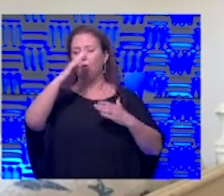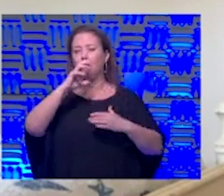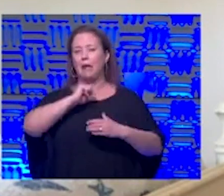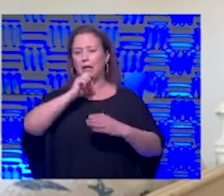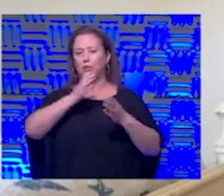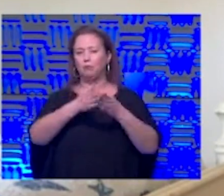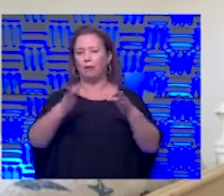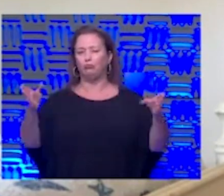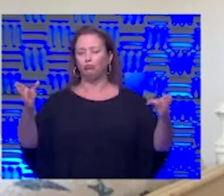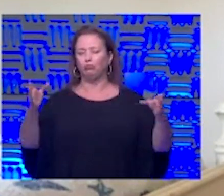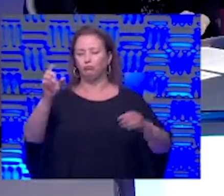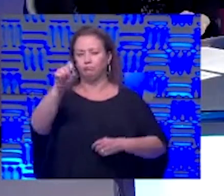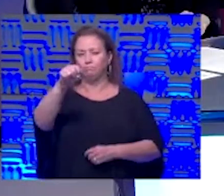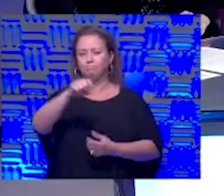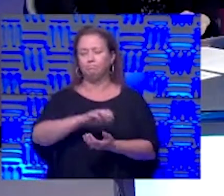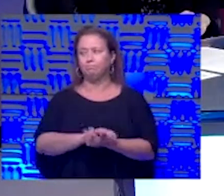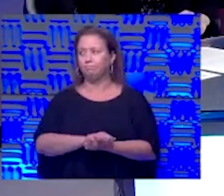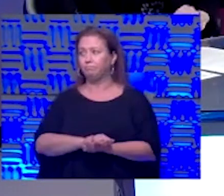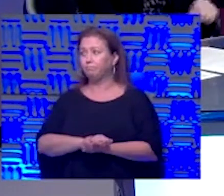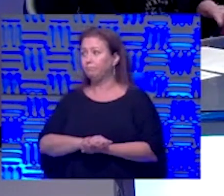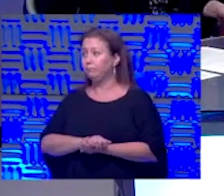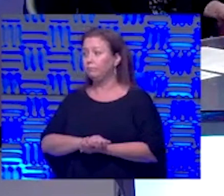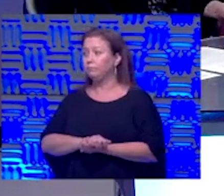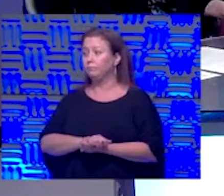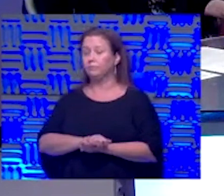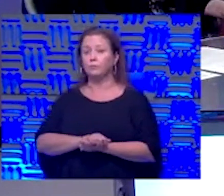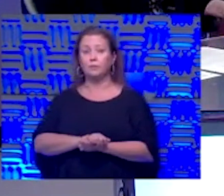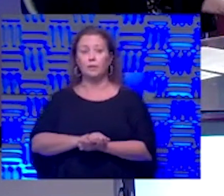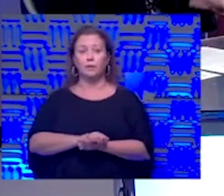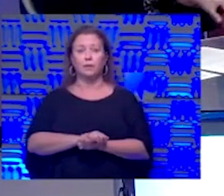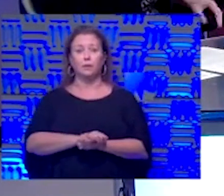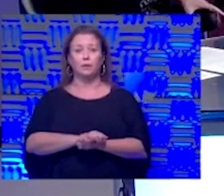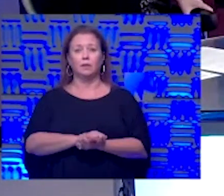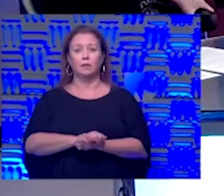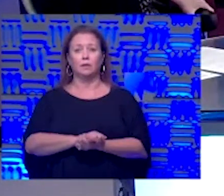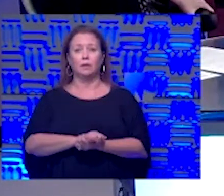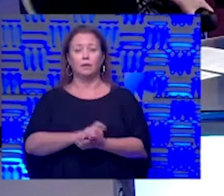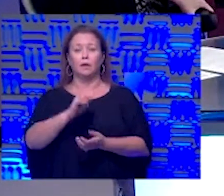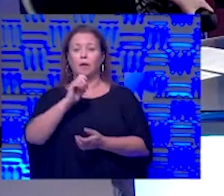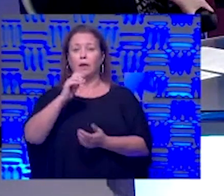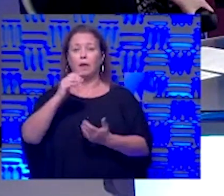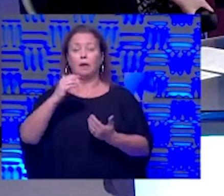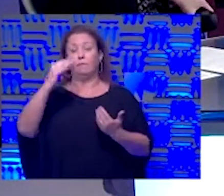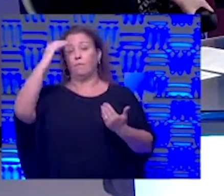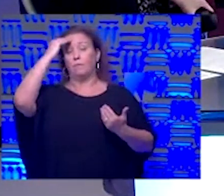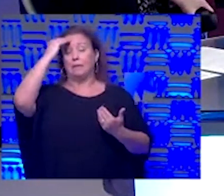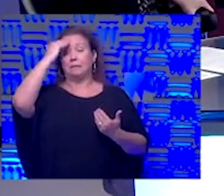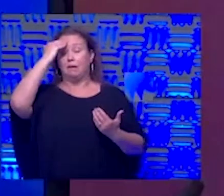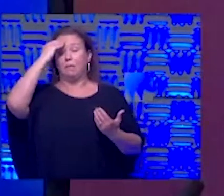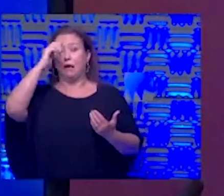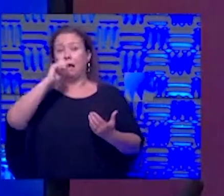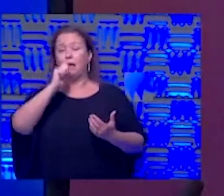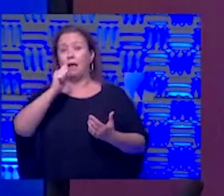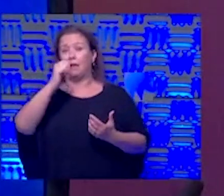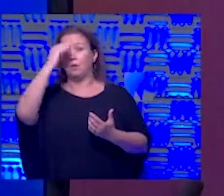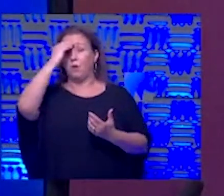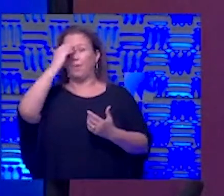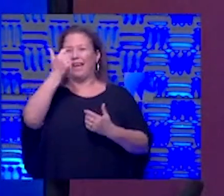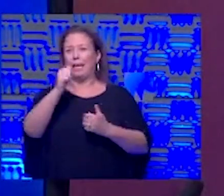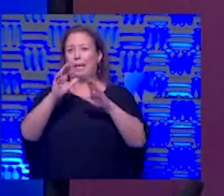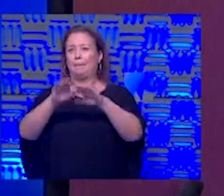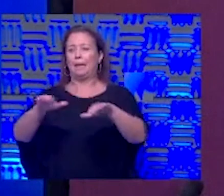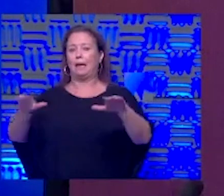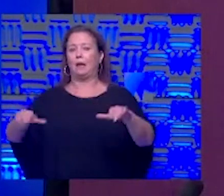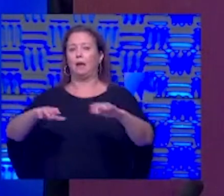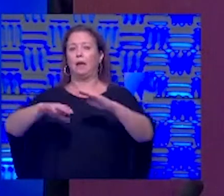range. And as far as I'm aware, there have not been anybody any patients in the pediatric